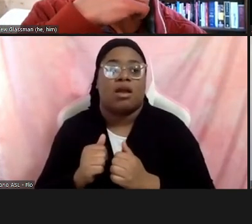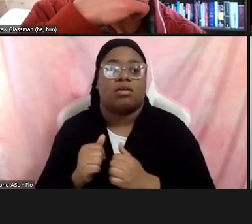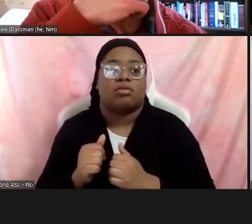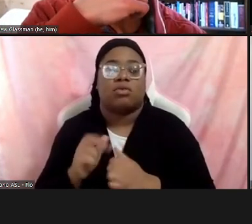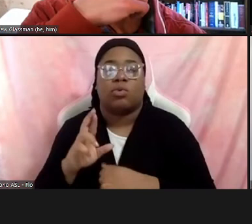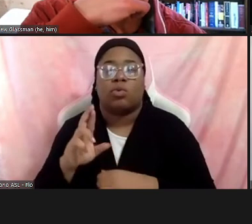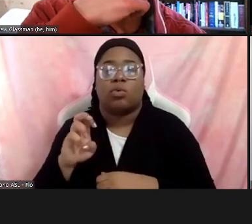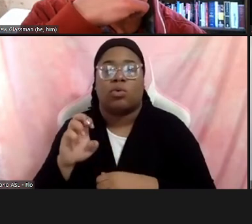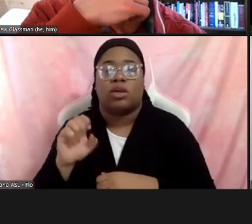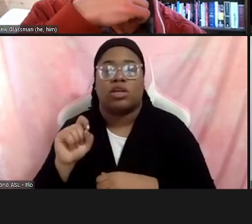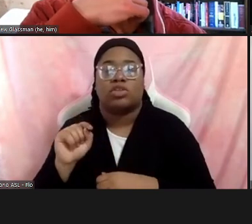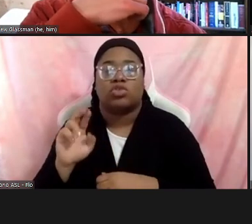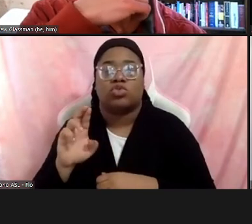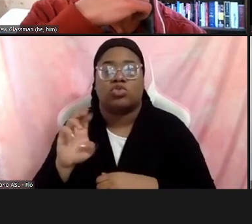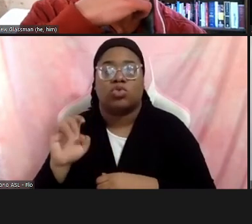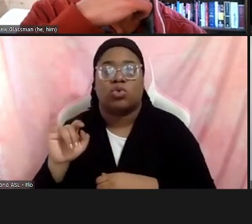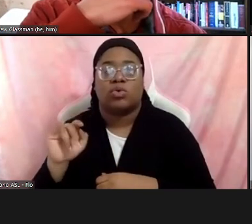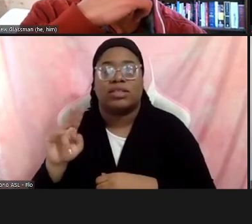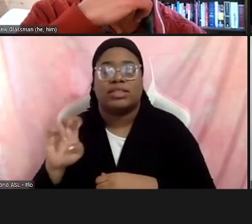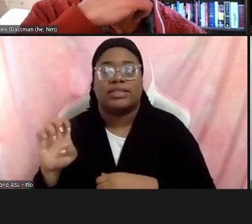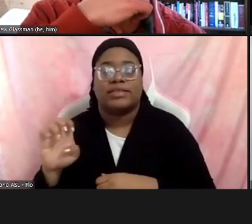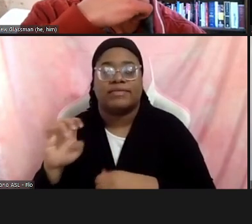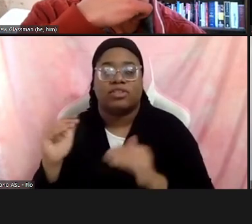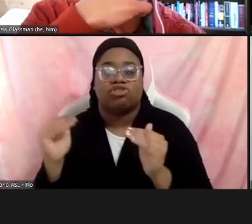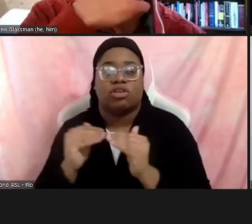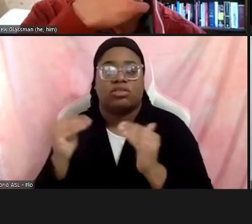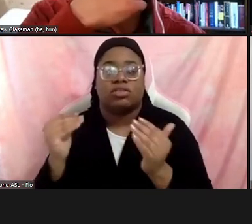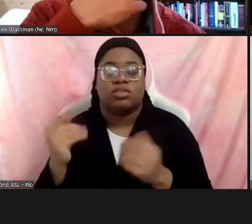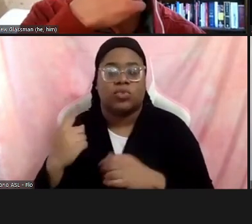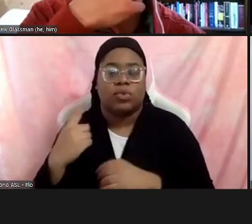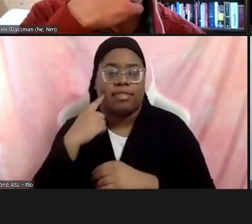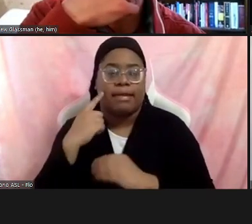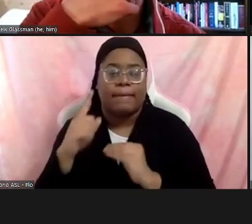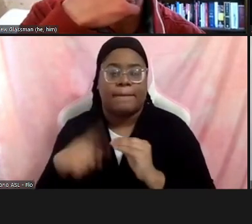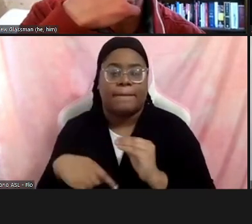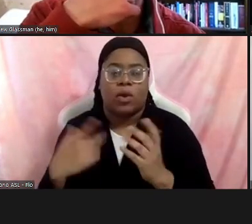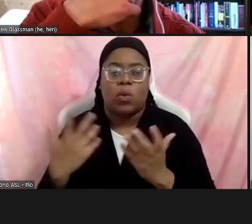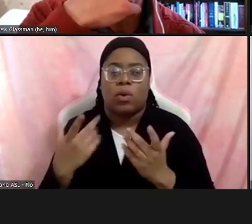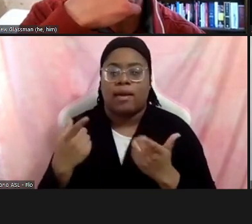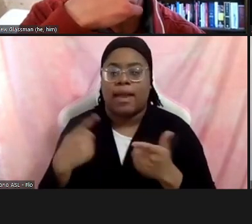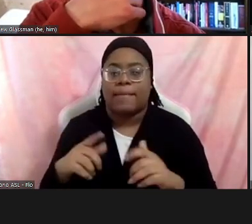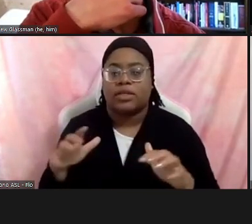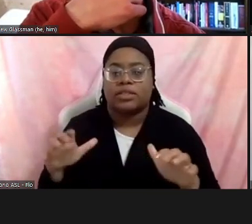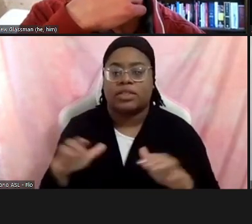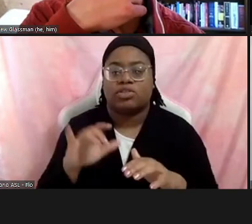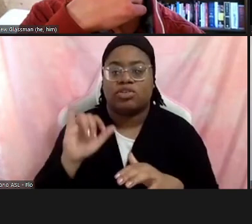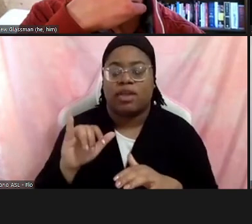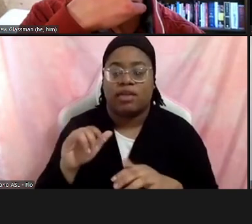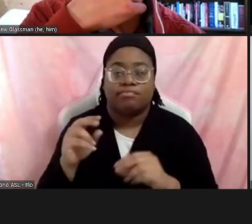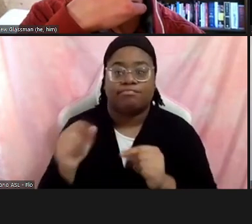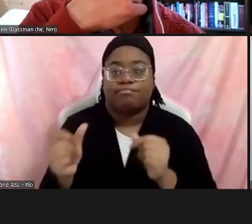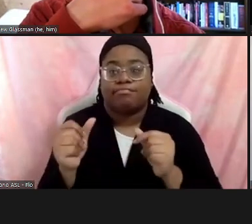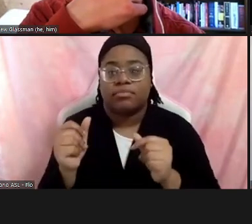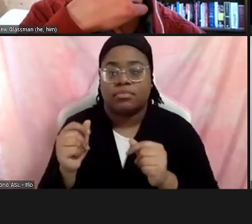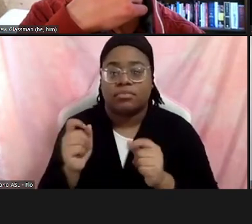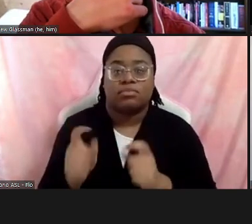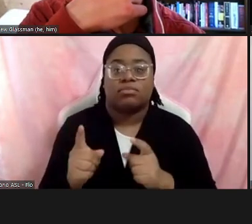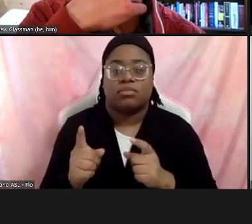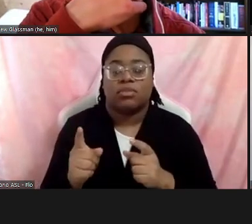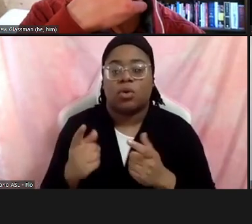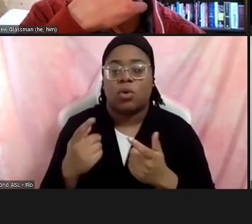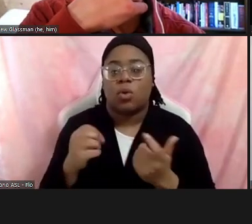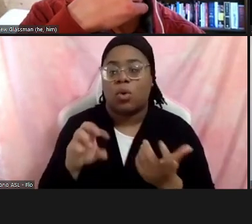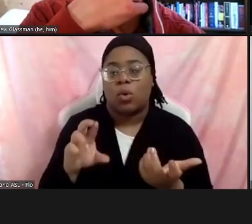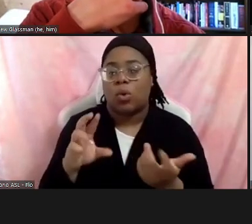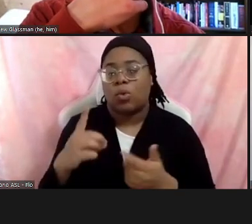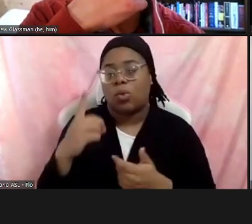justice, because we think about what happens with actions that are impulsive, or in